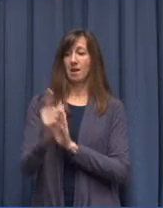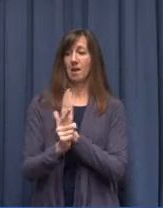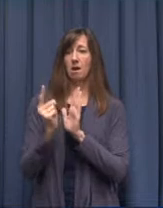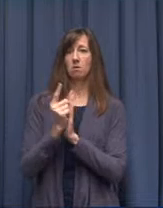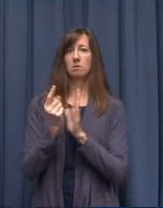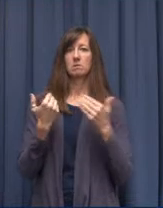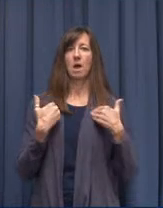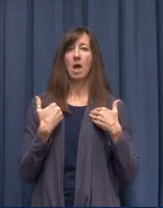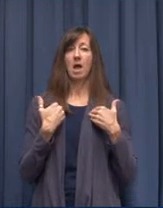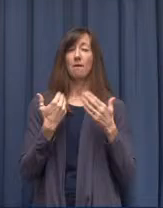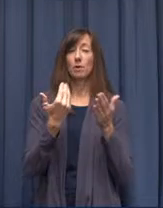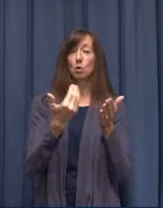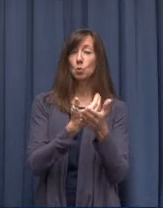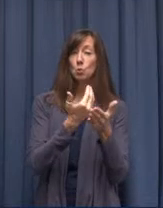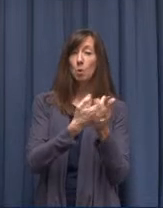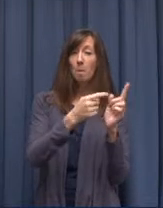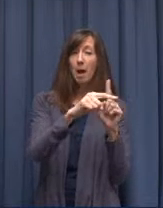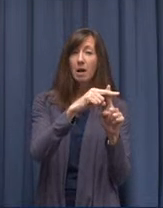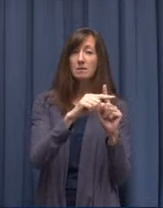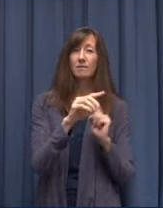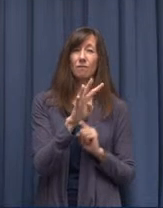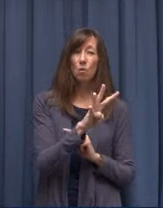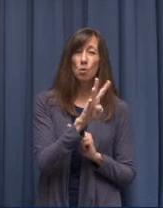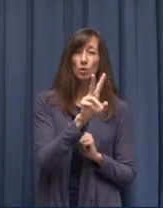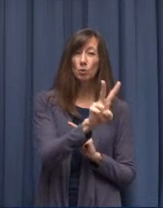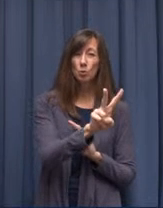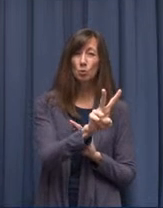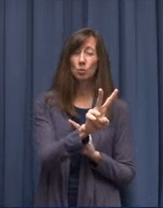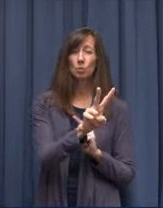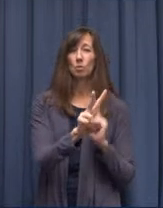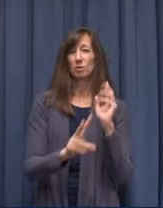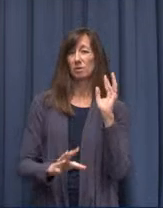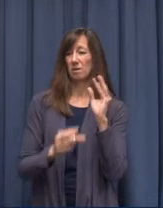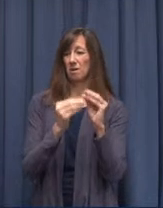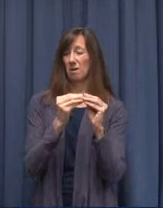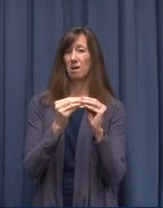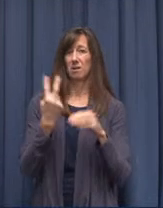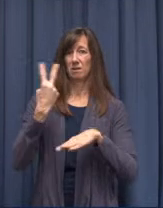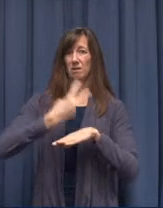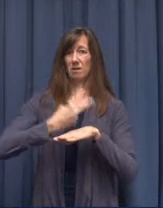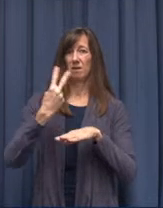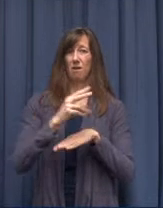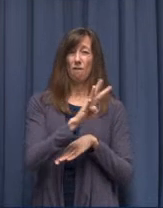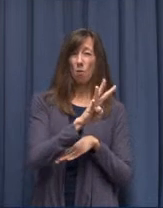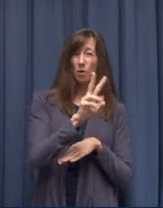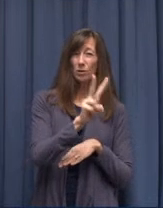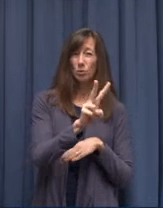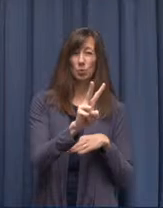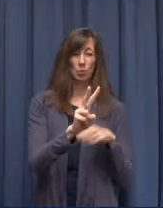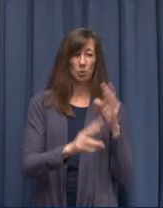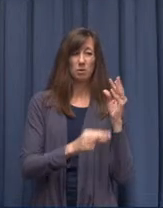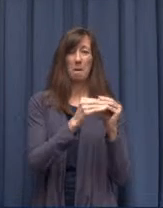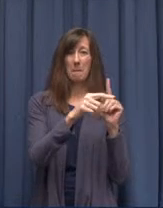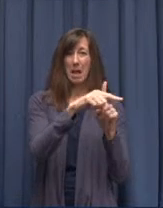42 new positive cases. So in about 48 hours, we've had 42 new positives. That's out of